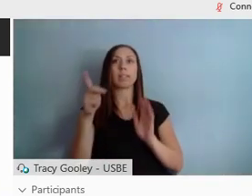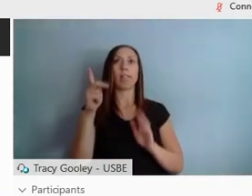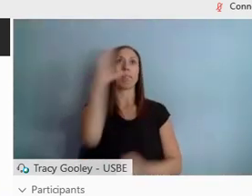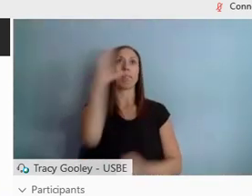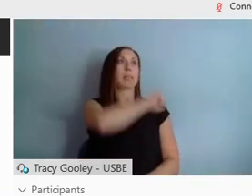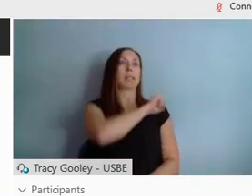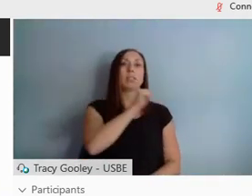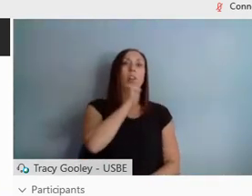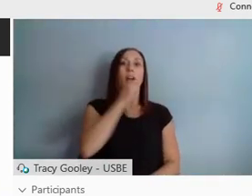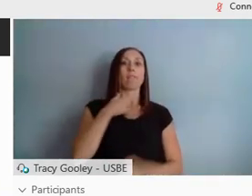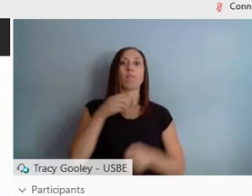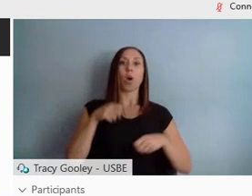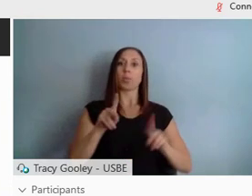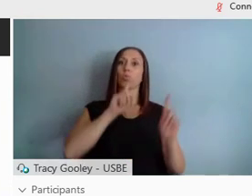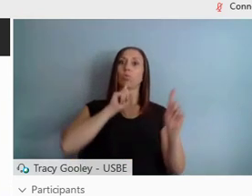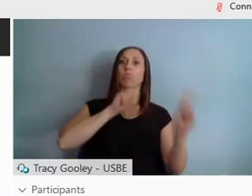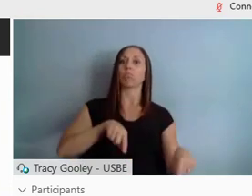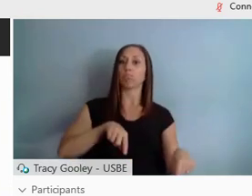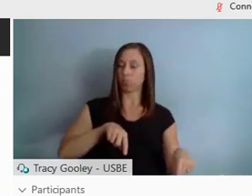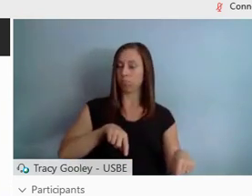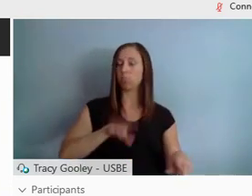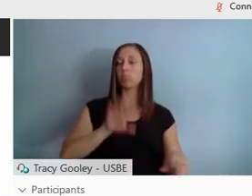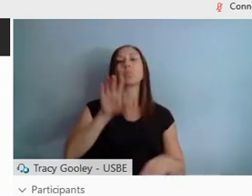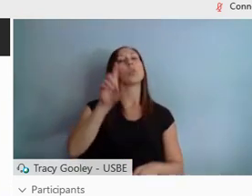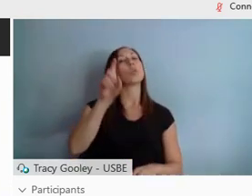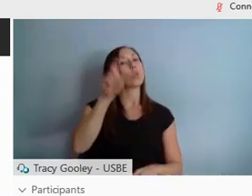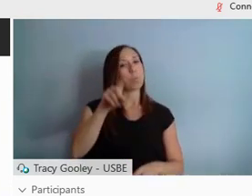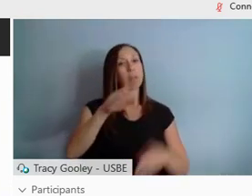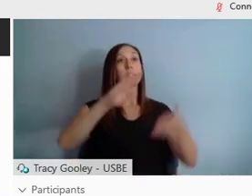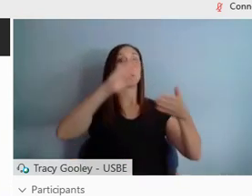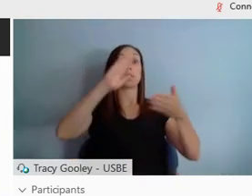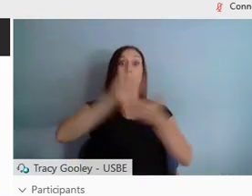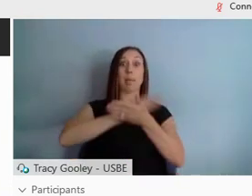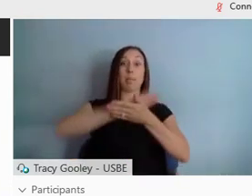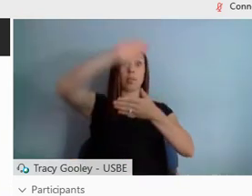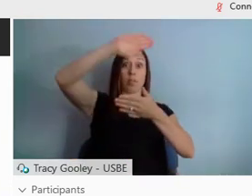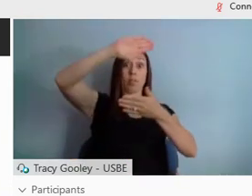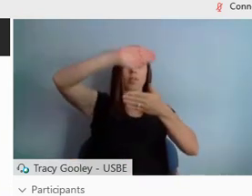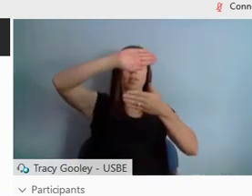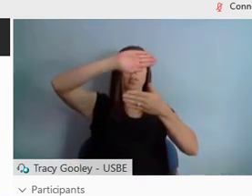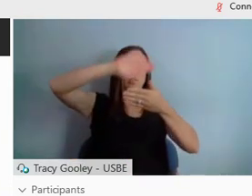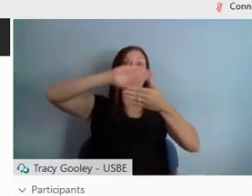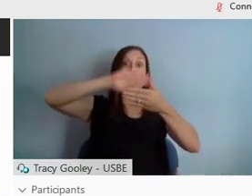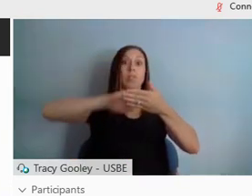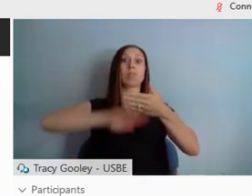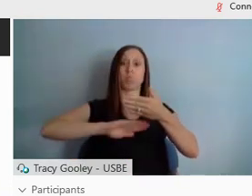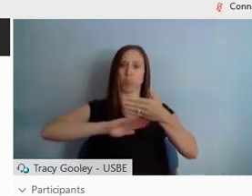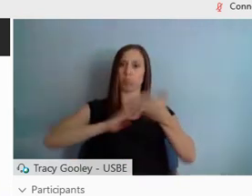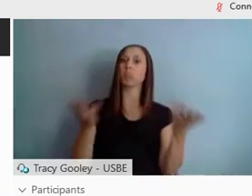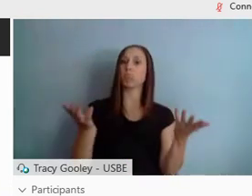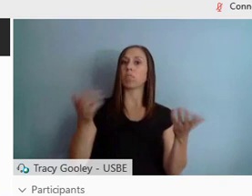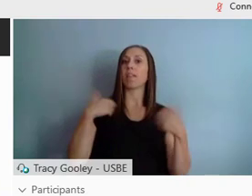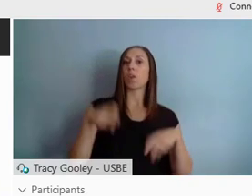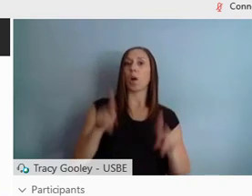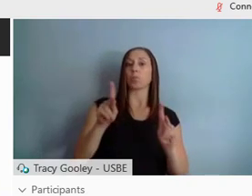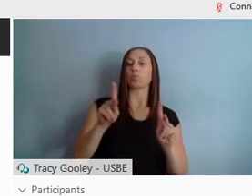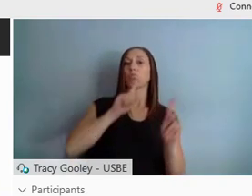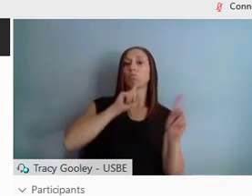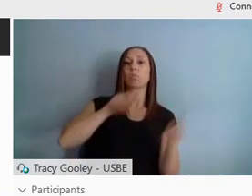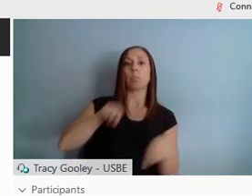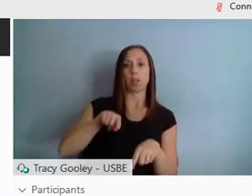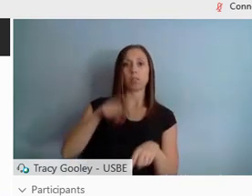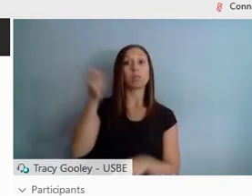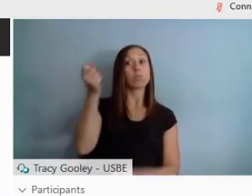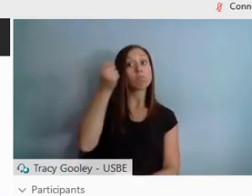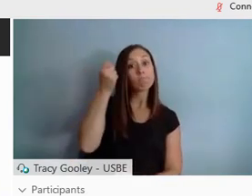to respond. So just make sure that you slide the paper down one row at a time and give them the chance to